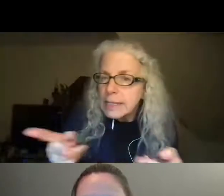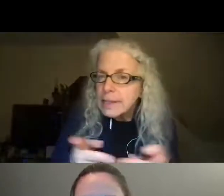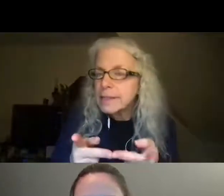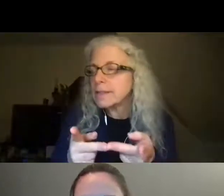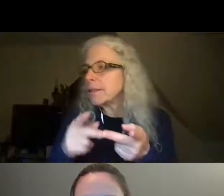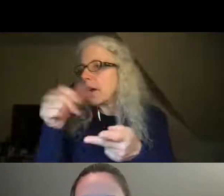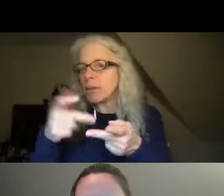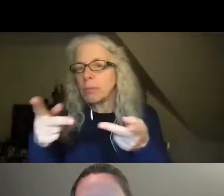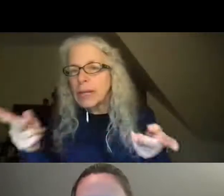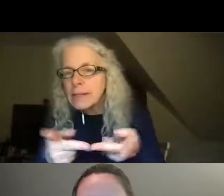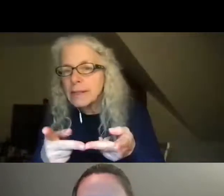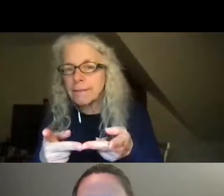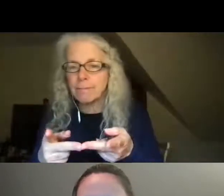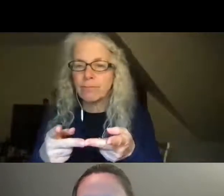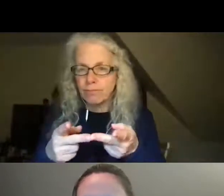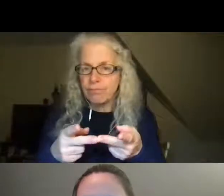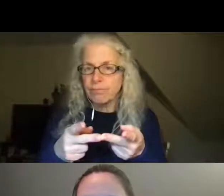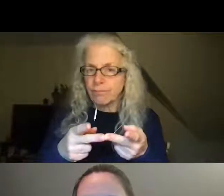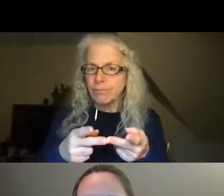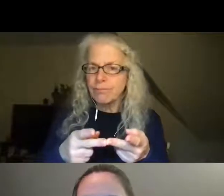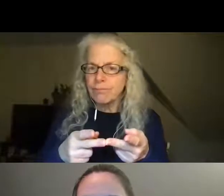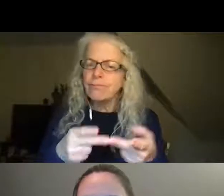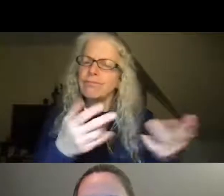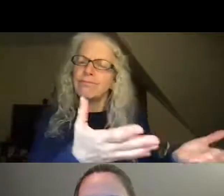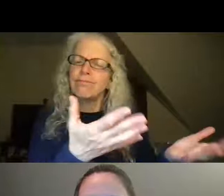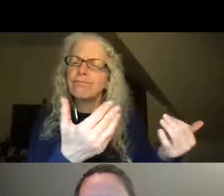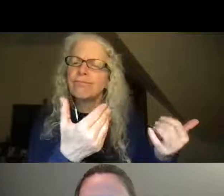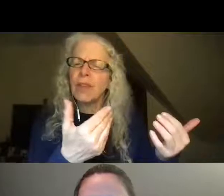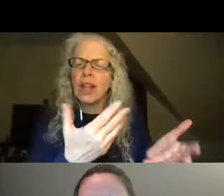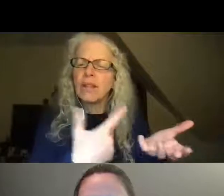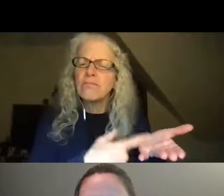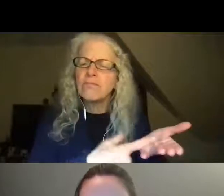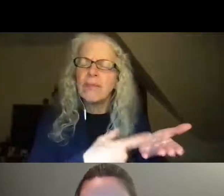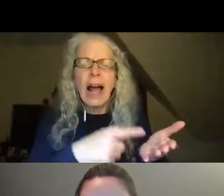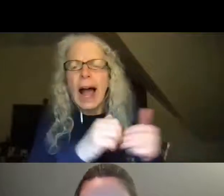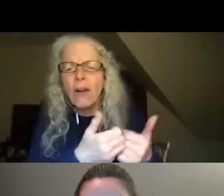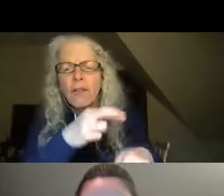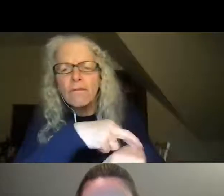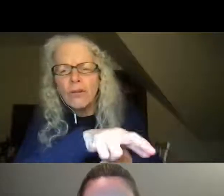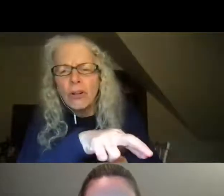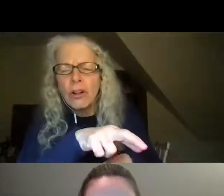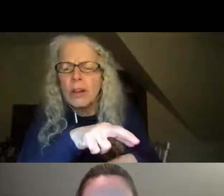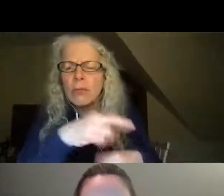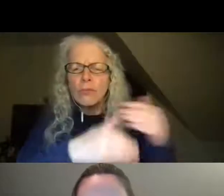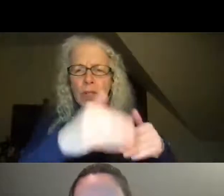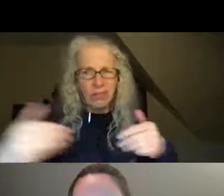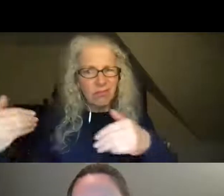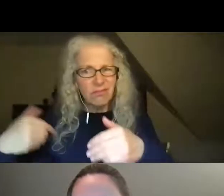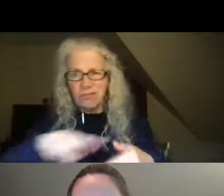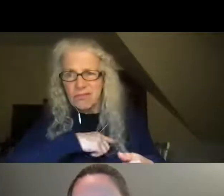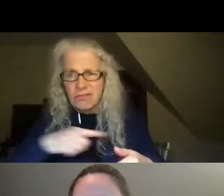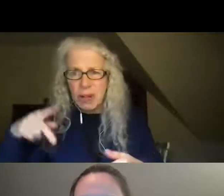other facilities to talk about how the referral service works, what their responsibilities are as a